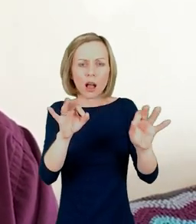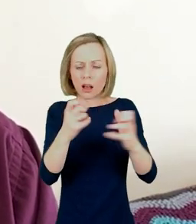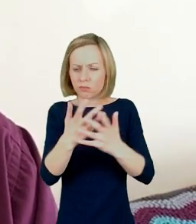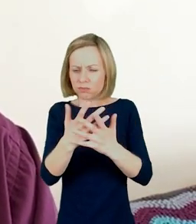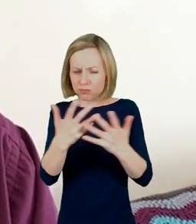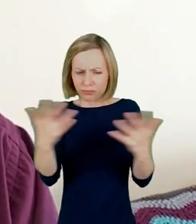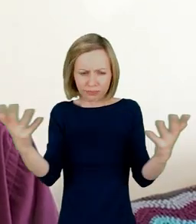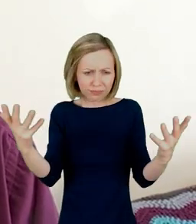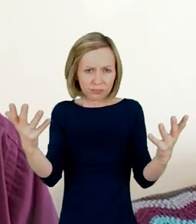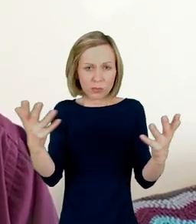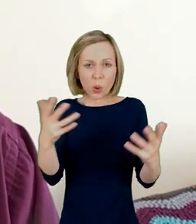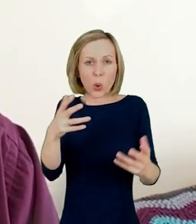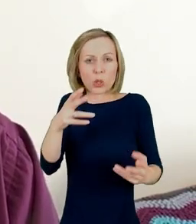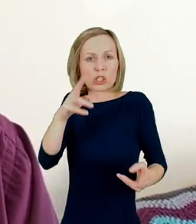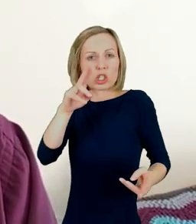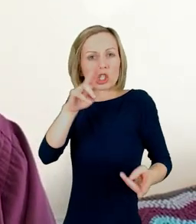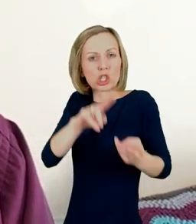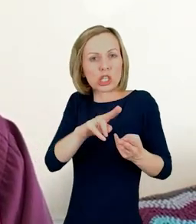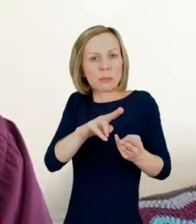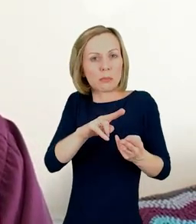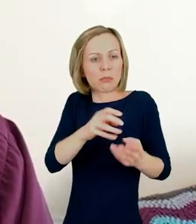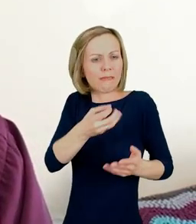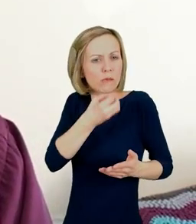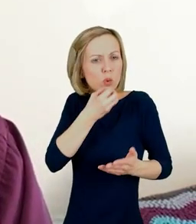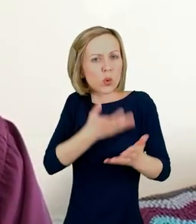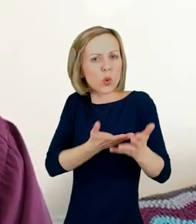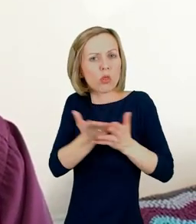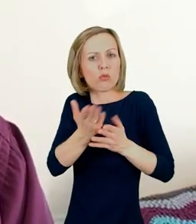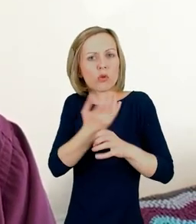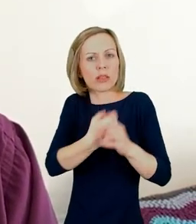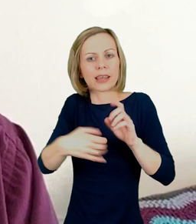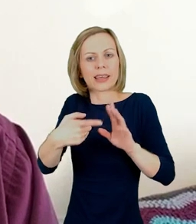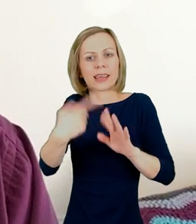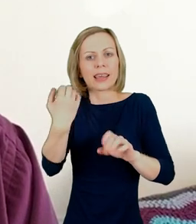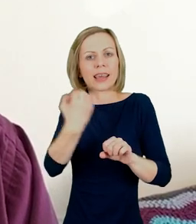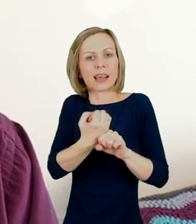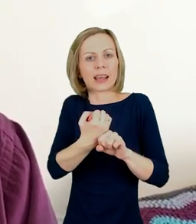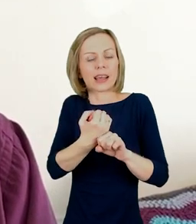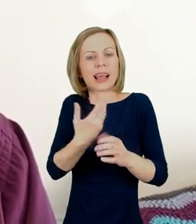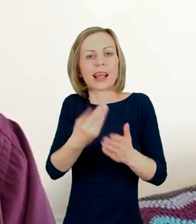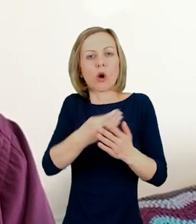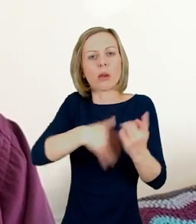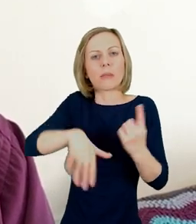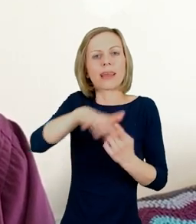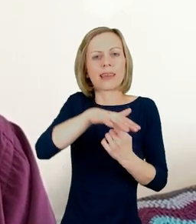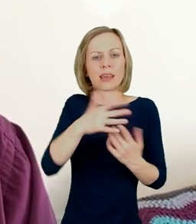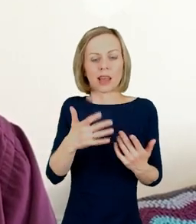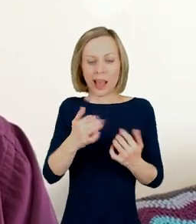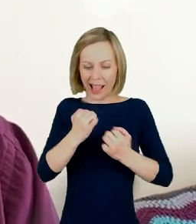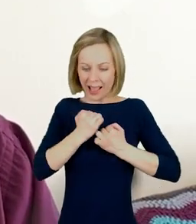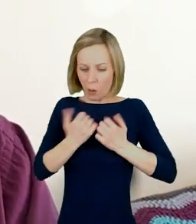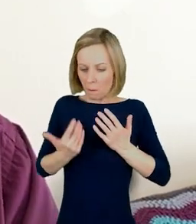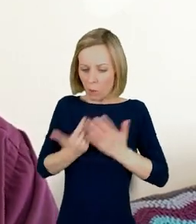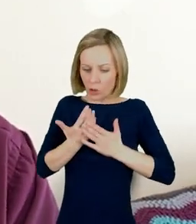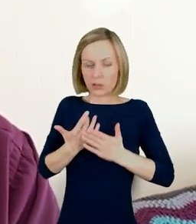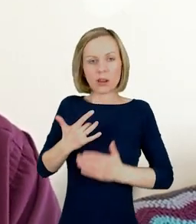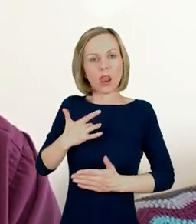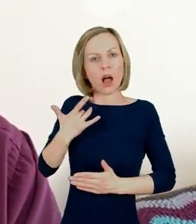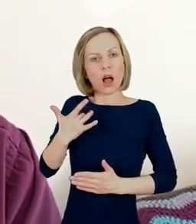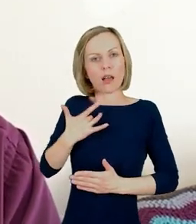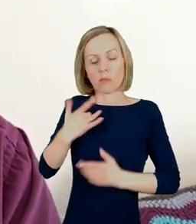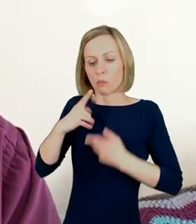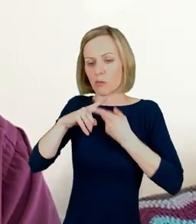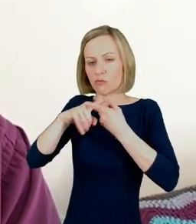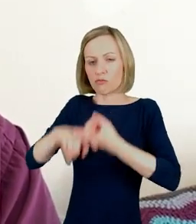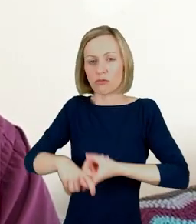home counties to cheap takeaways in the gig economy, our shiny modern consumer lives are